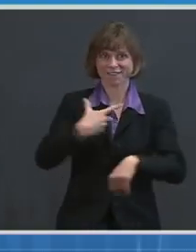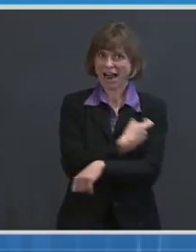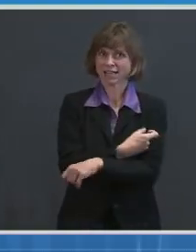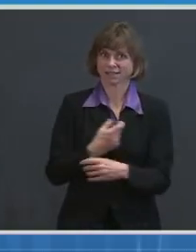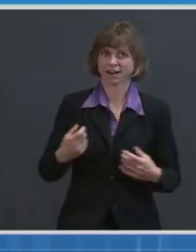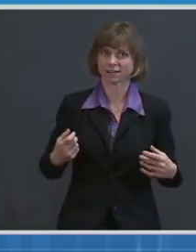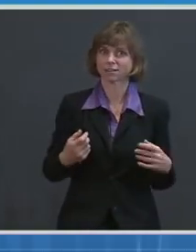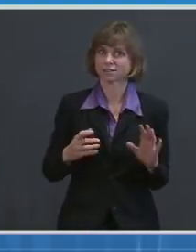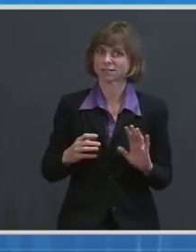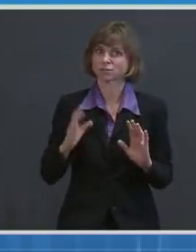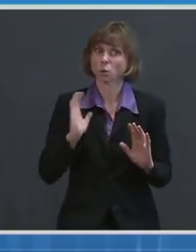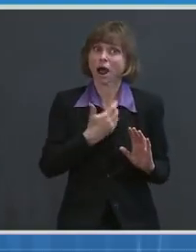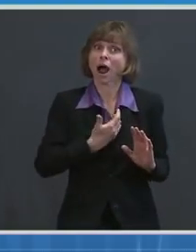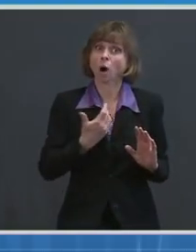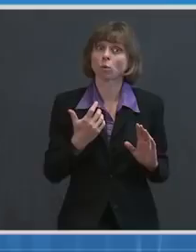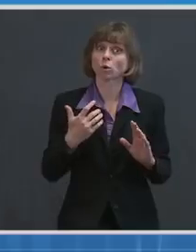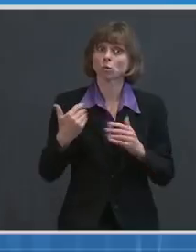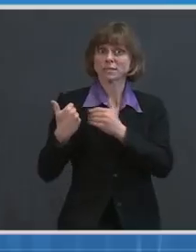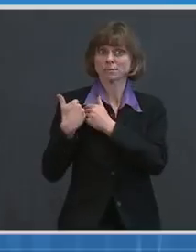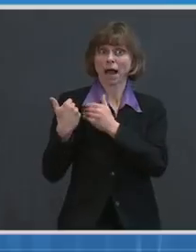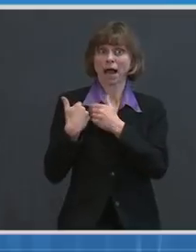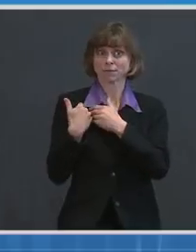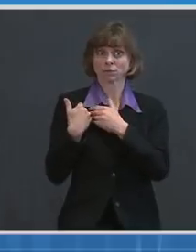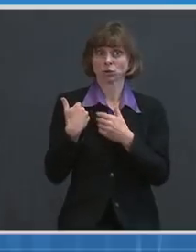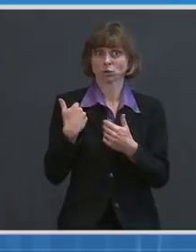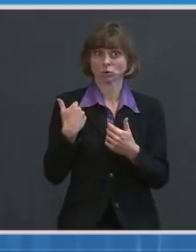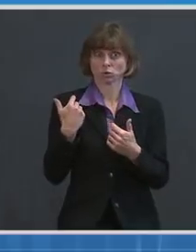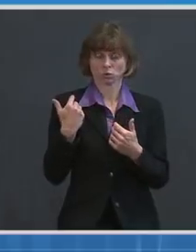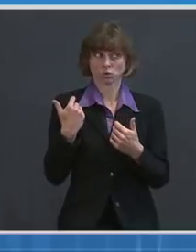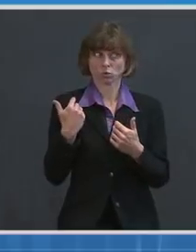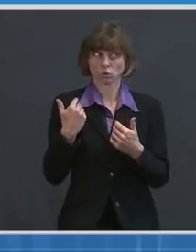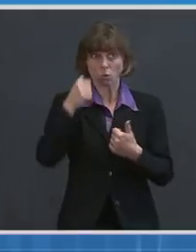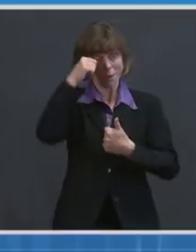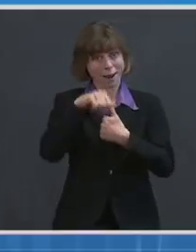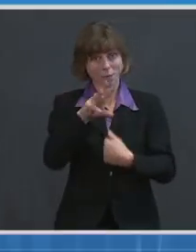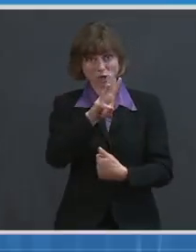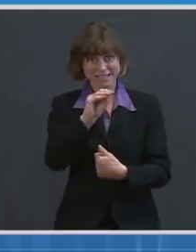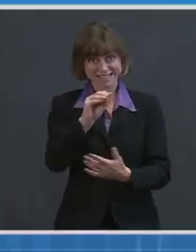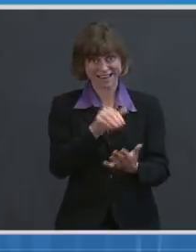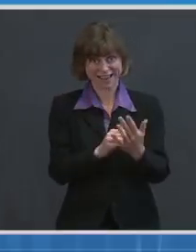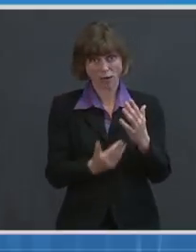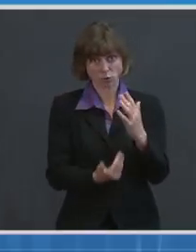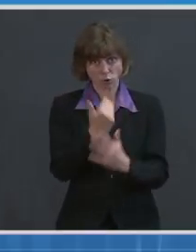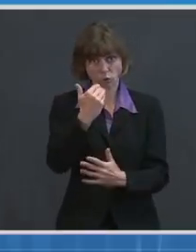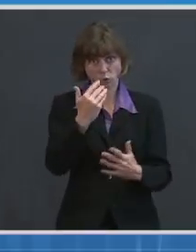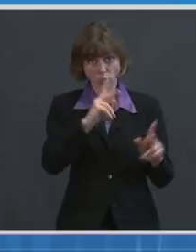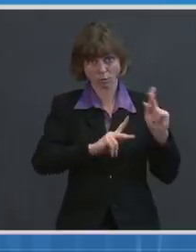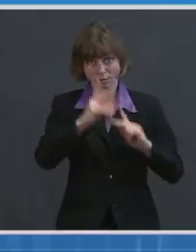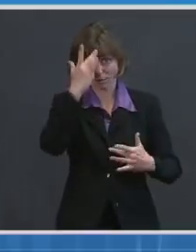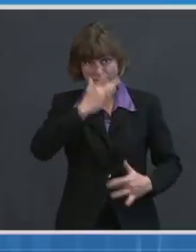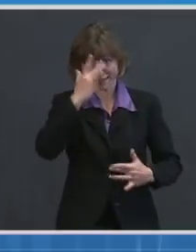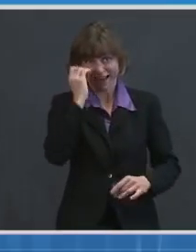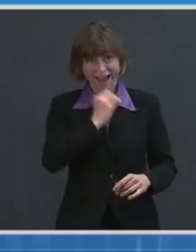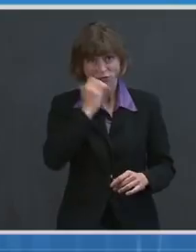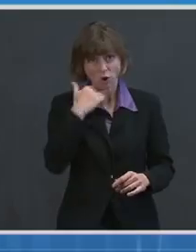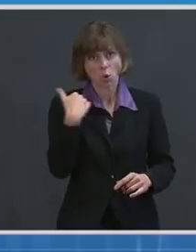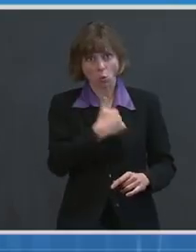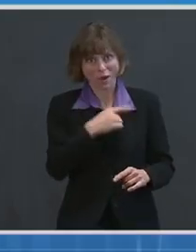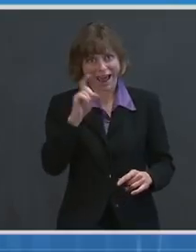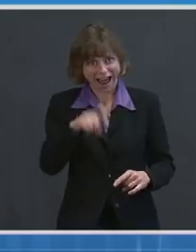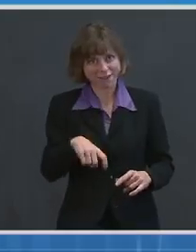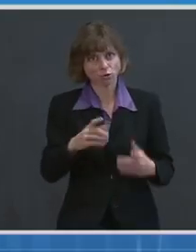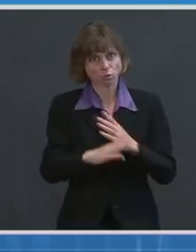make sure, in the context of 60,000 new cases a day, that we protect those who remain unvaccinated and